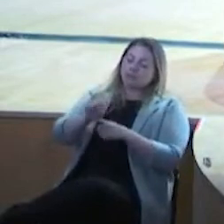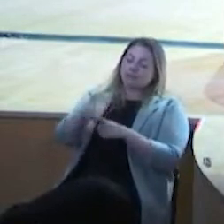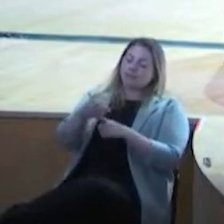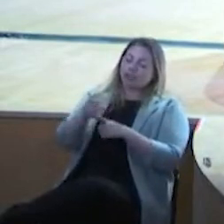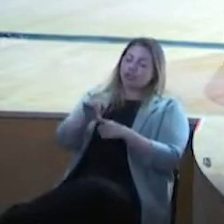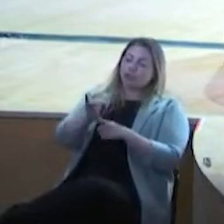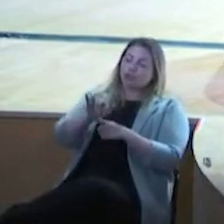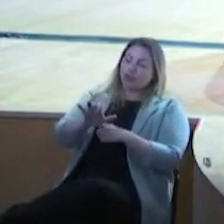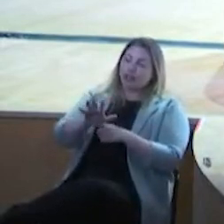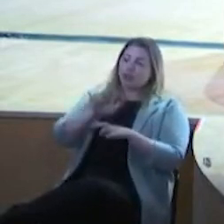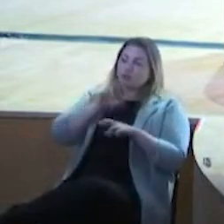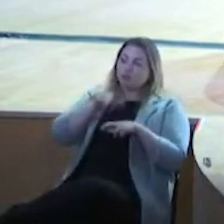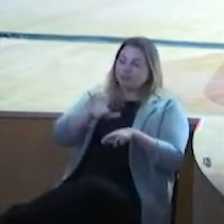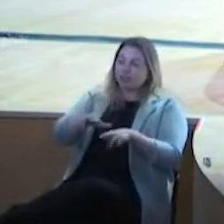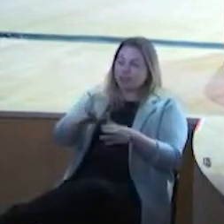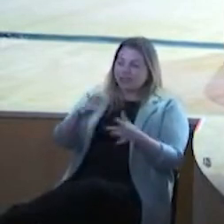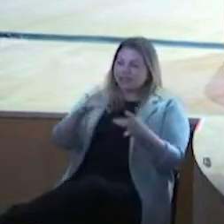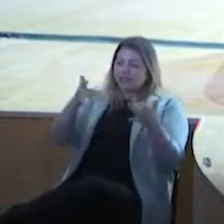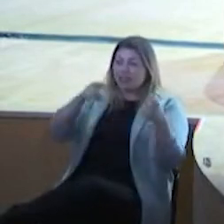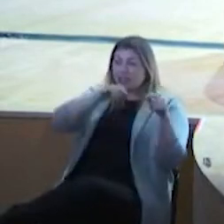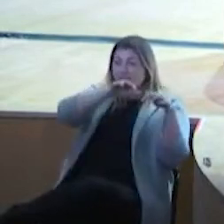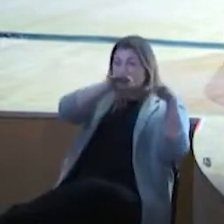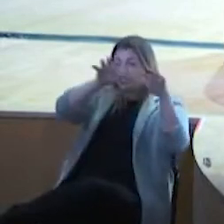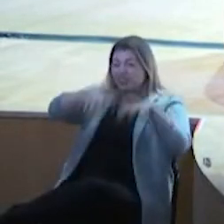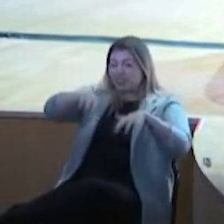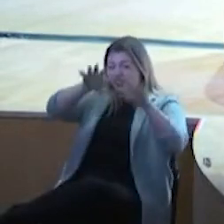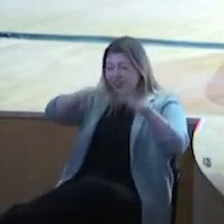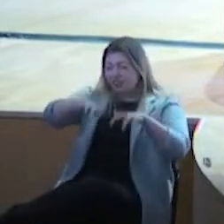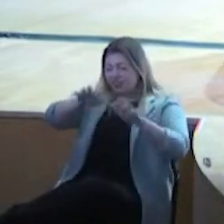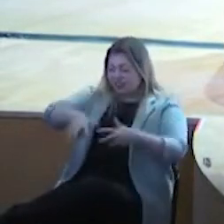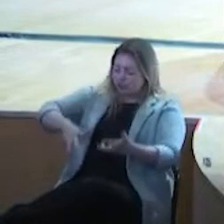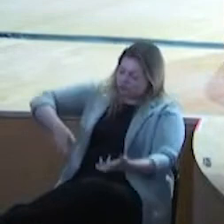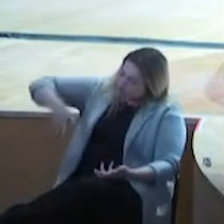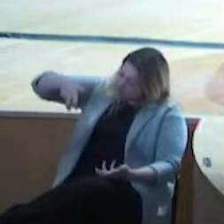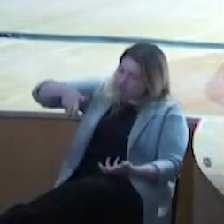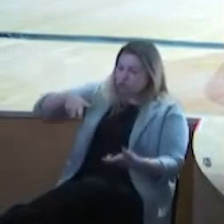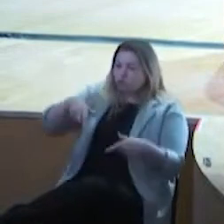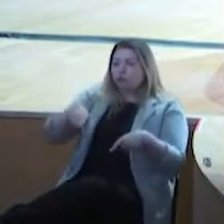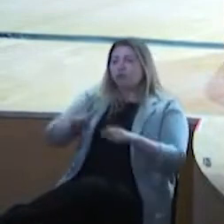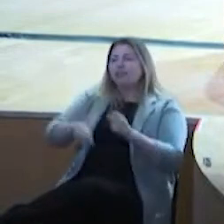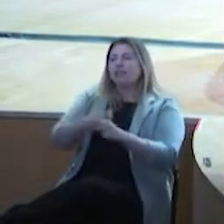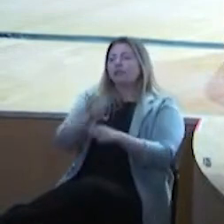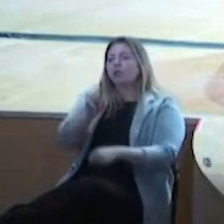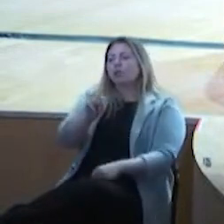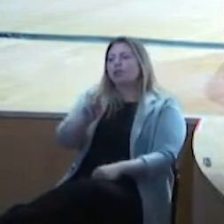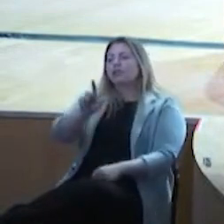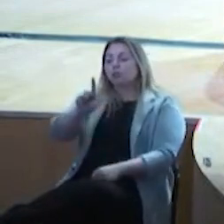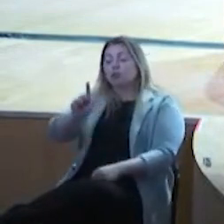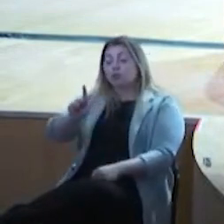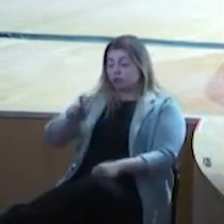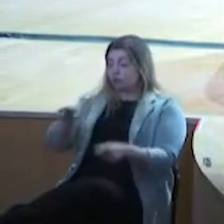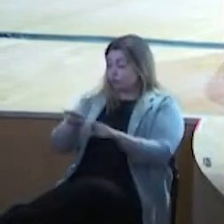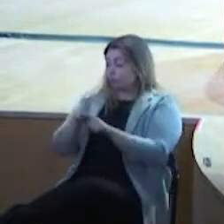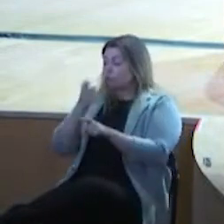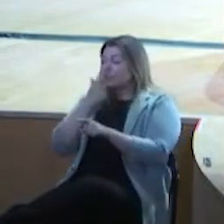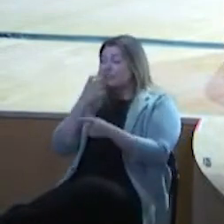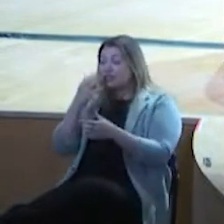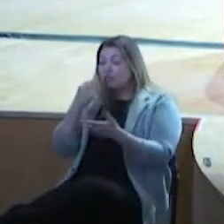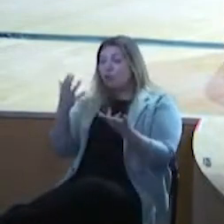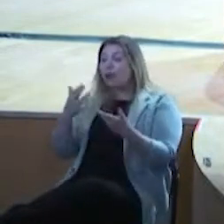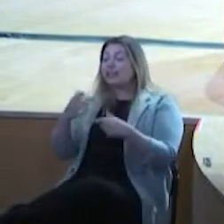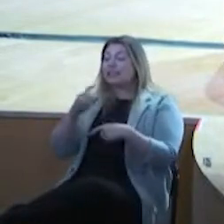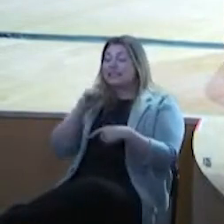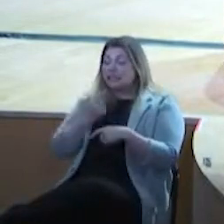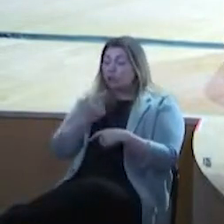2021. And also we have also suffered a very serious heat dome event. And we've done